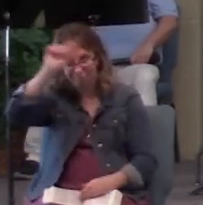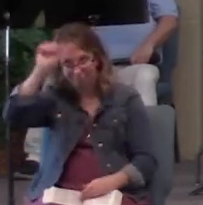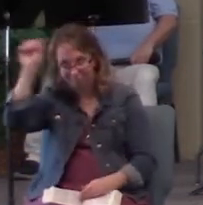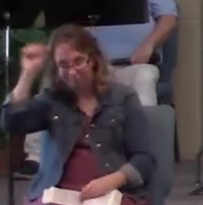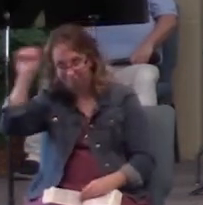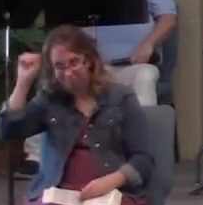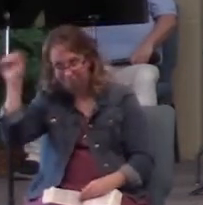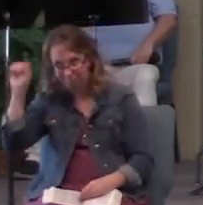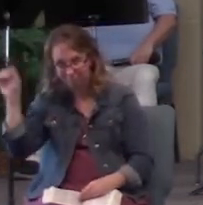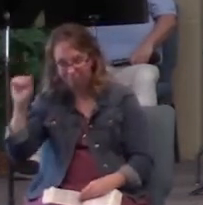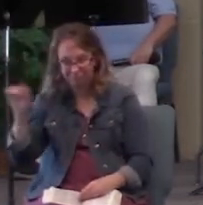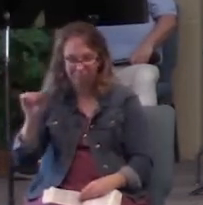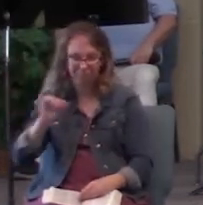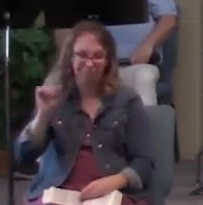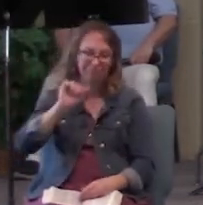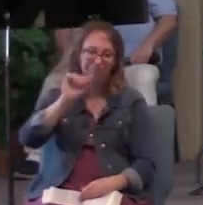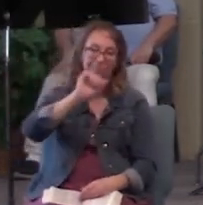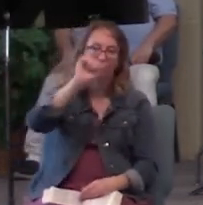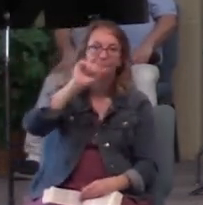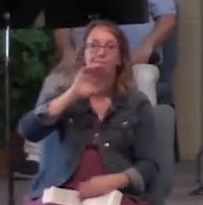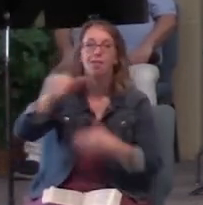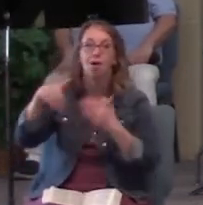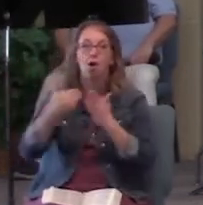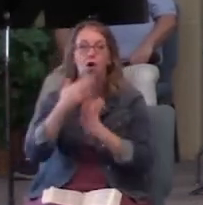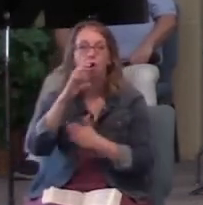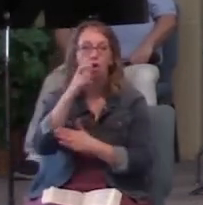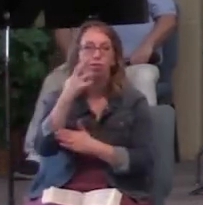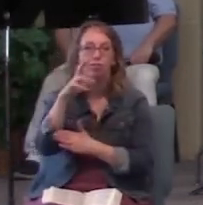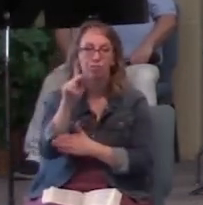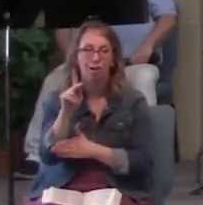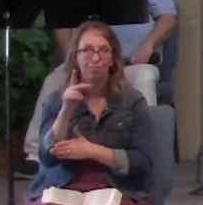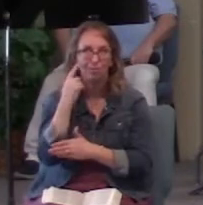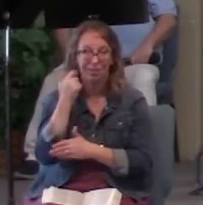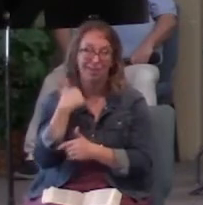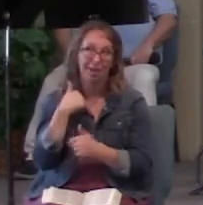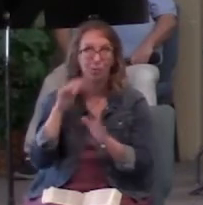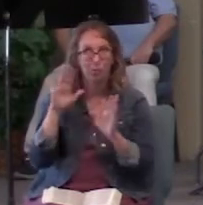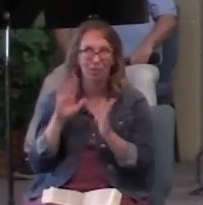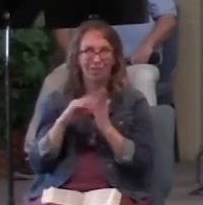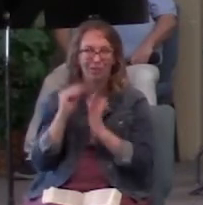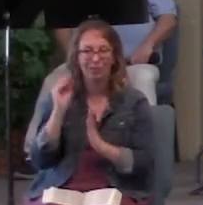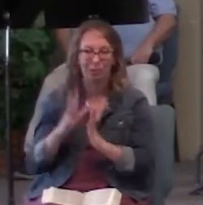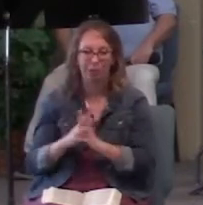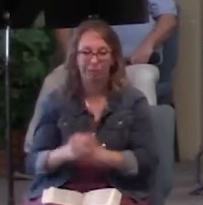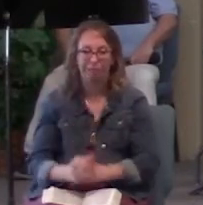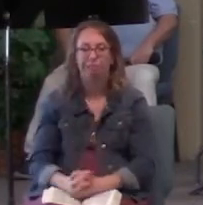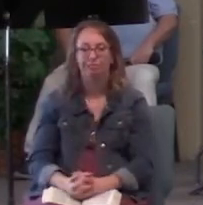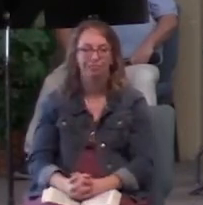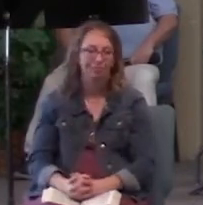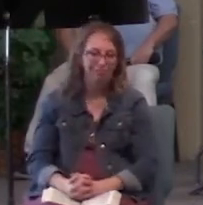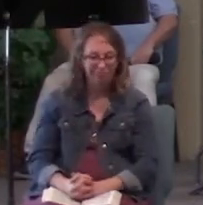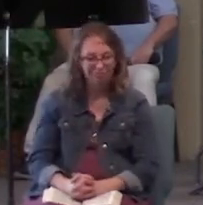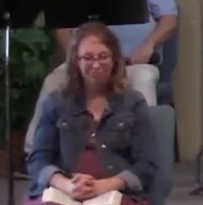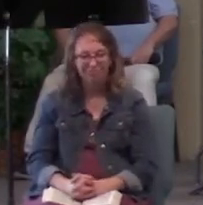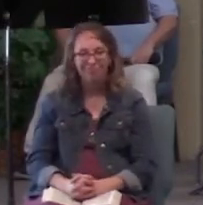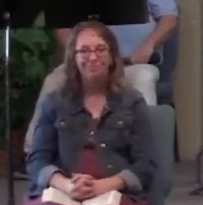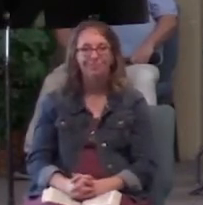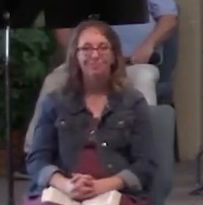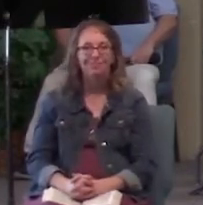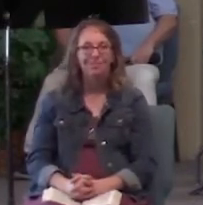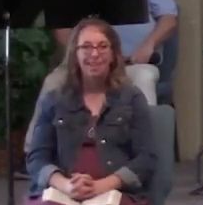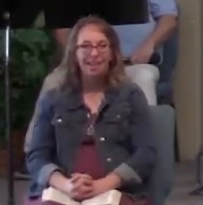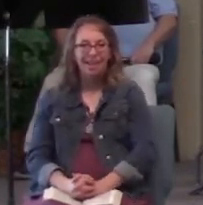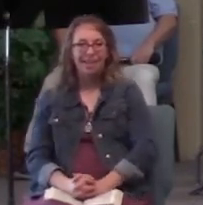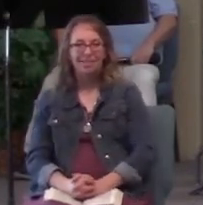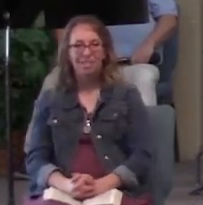chalkboards of all of the chalk because I was such a wonderful student. And so I'd be given